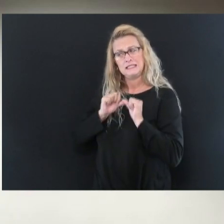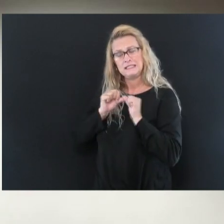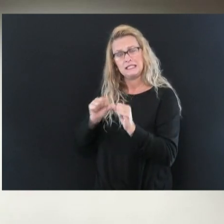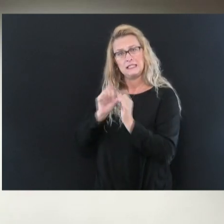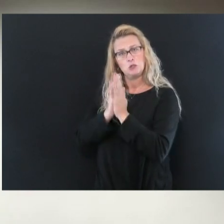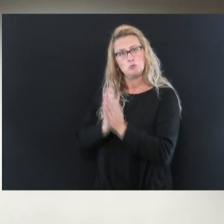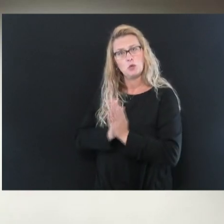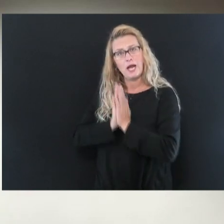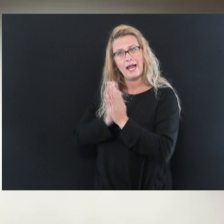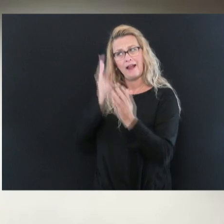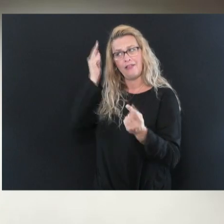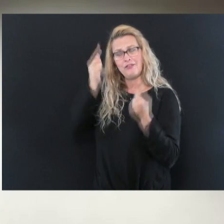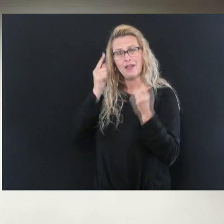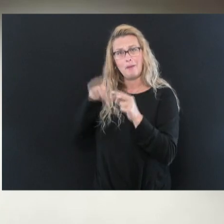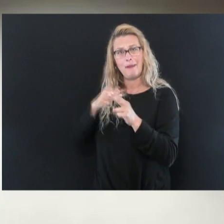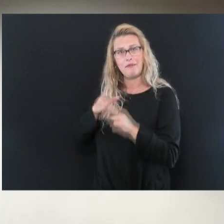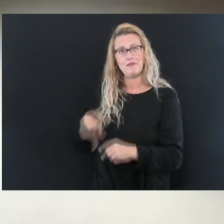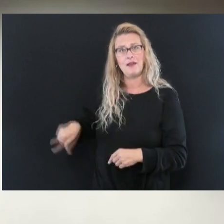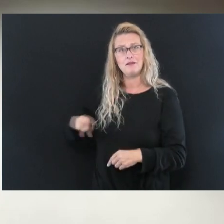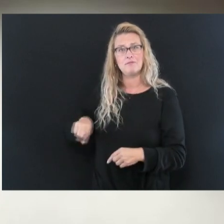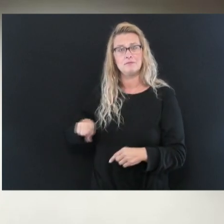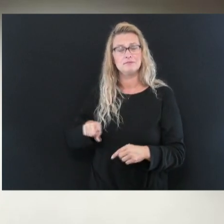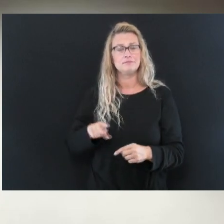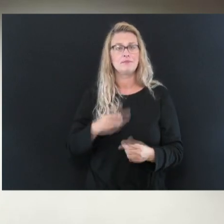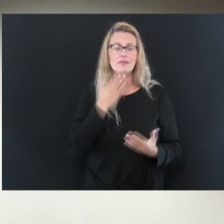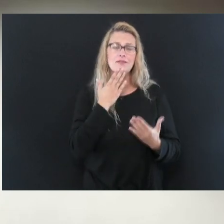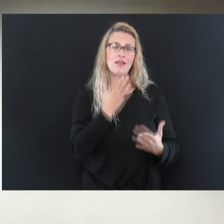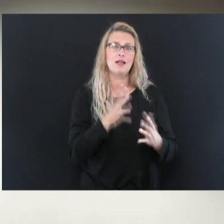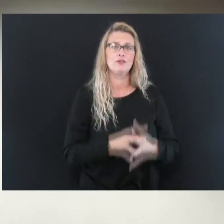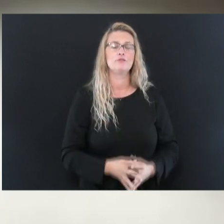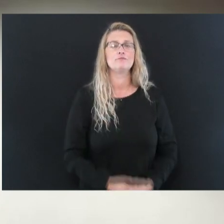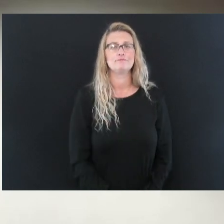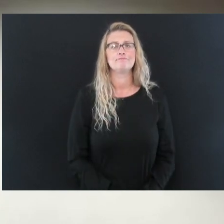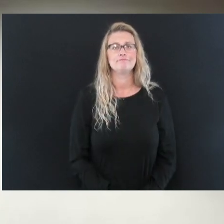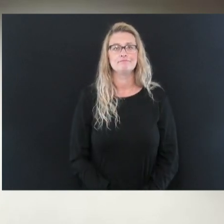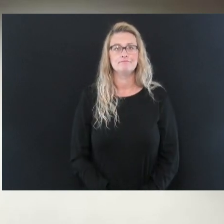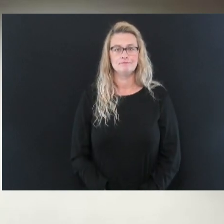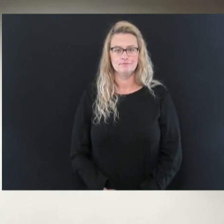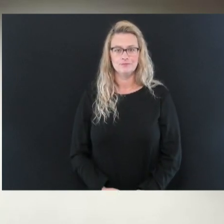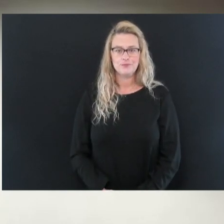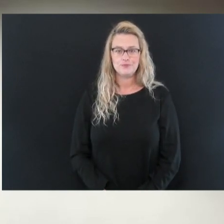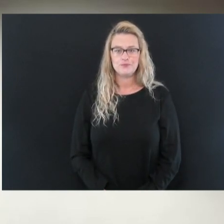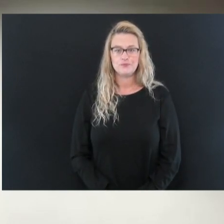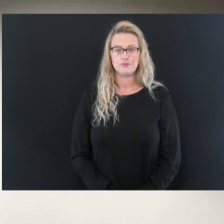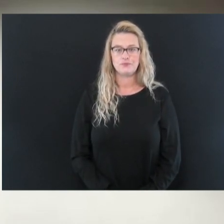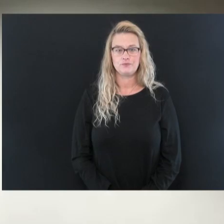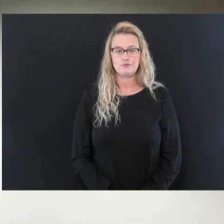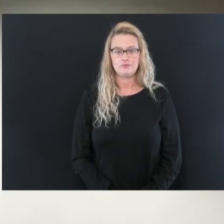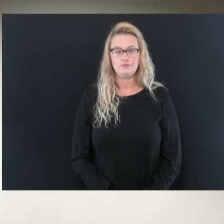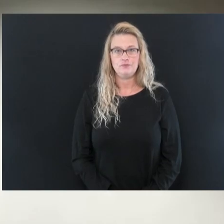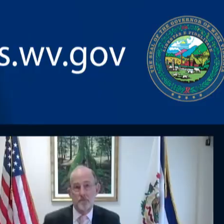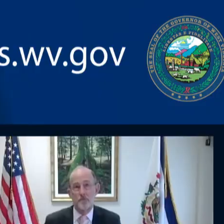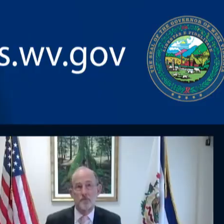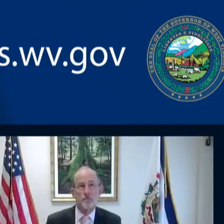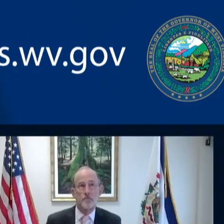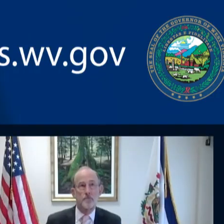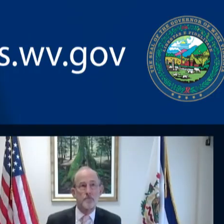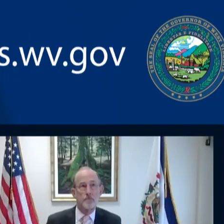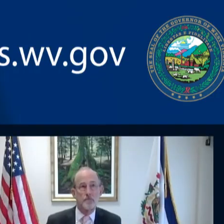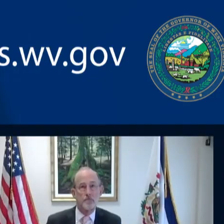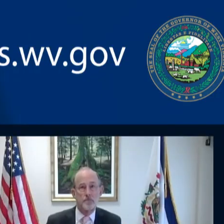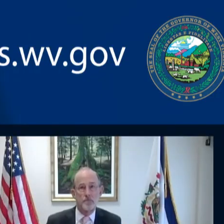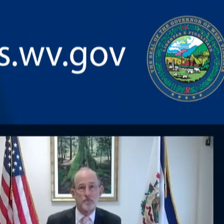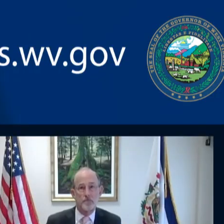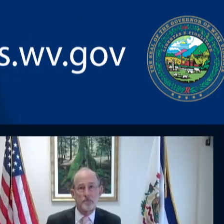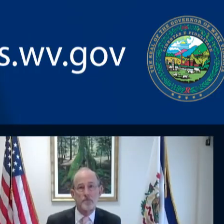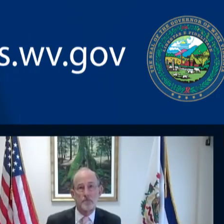I appreciate all West Virginians taking this to heart. Thank you. Thank you, General. Next to Dr. Ayn Amjad, our State Health Officer.